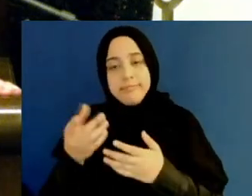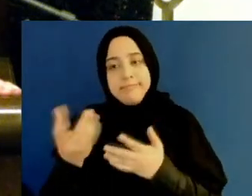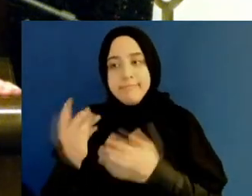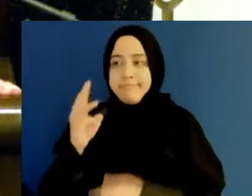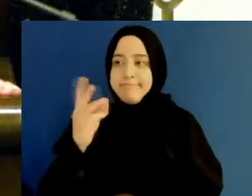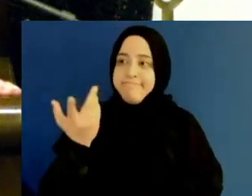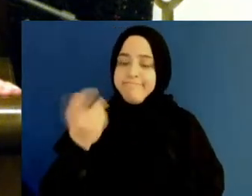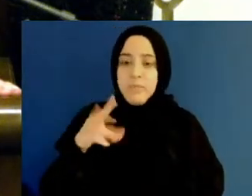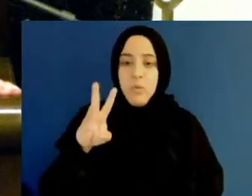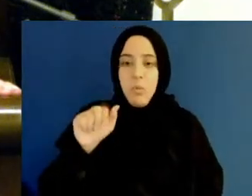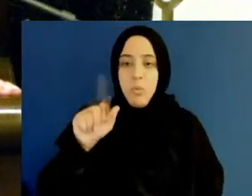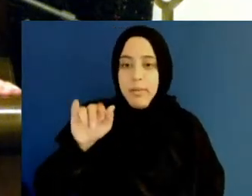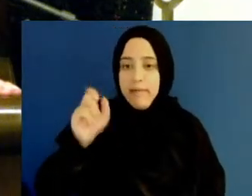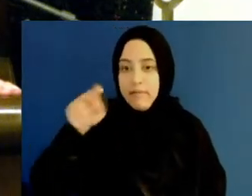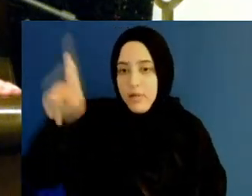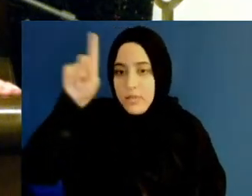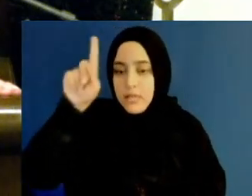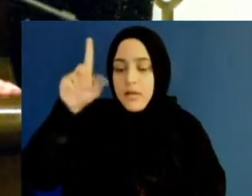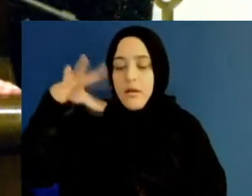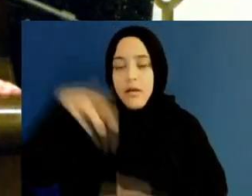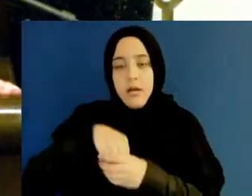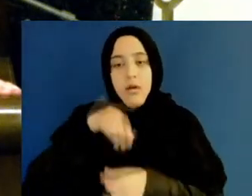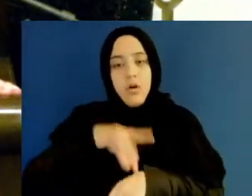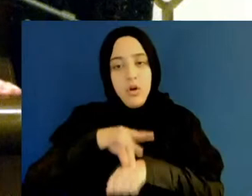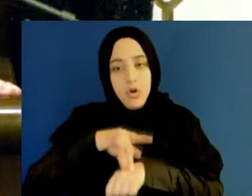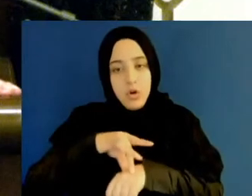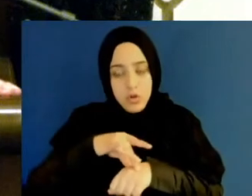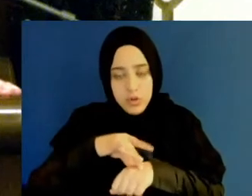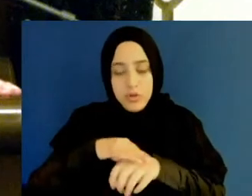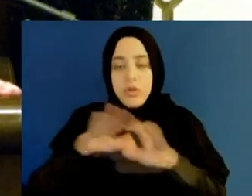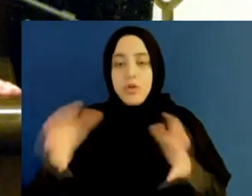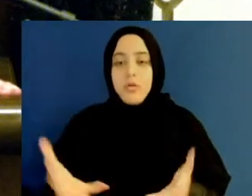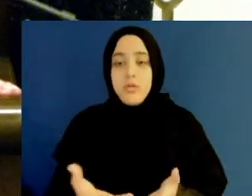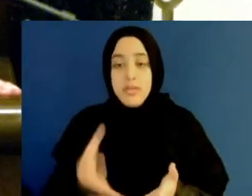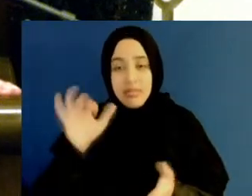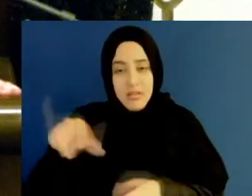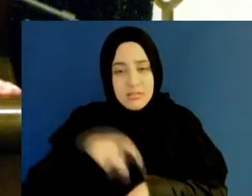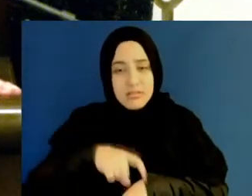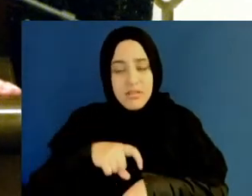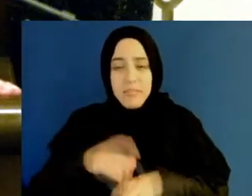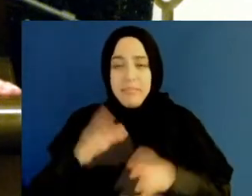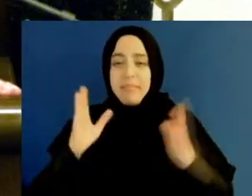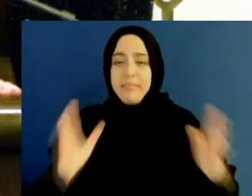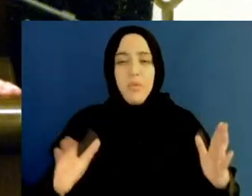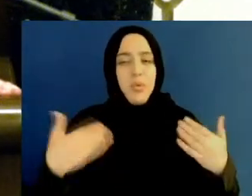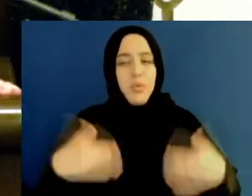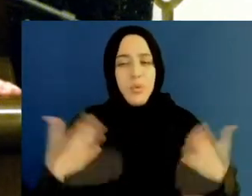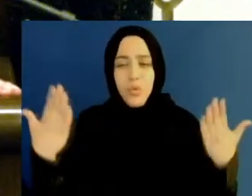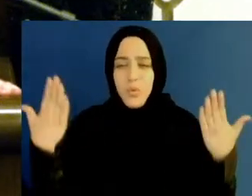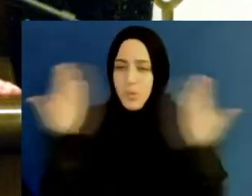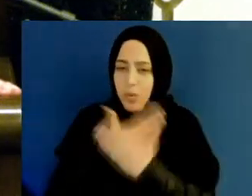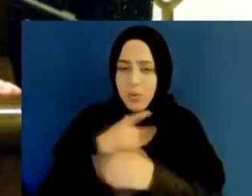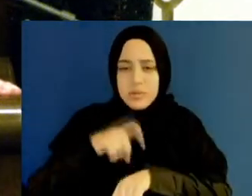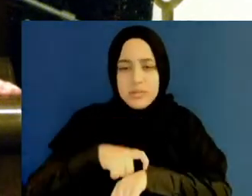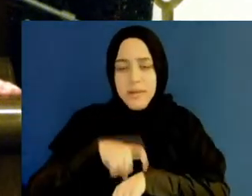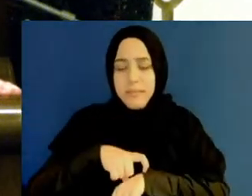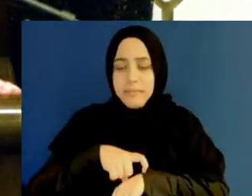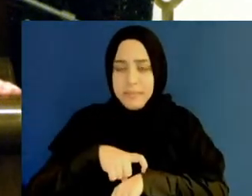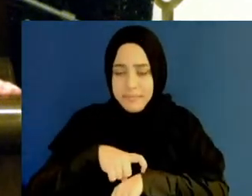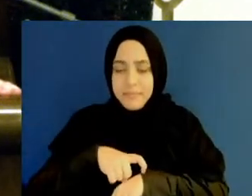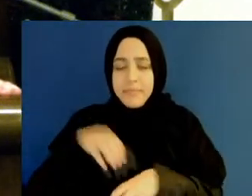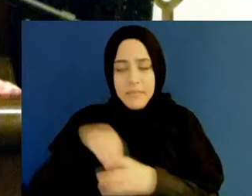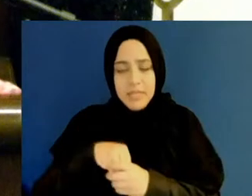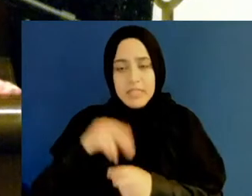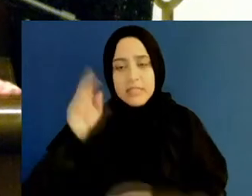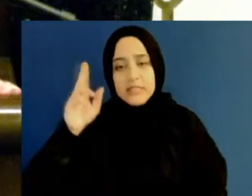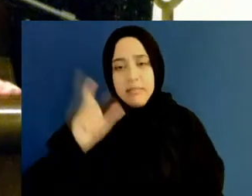most darkest periods of Islamic history. And it would not be an exaggeration to say that this